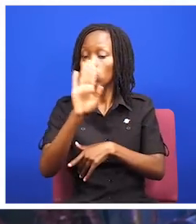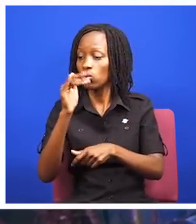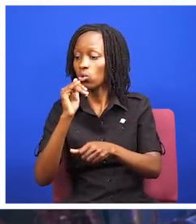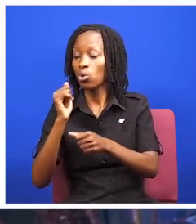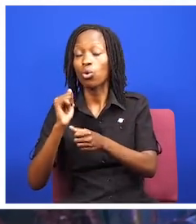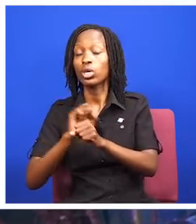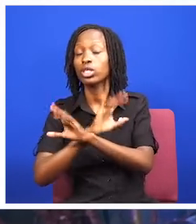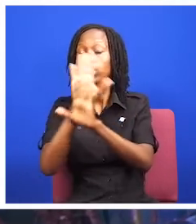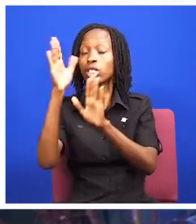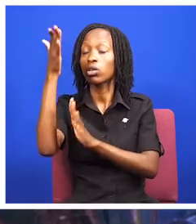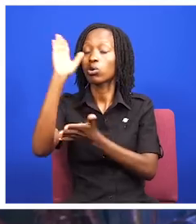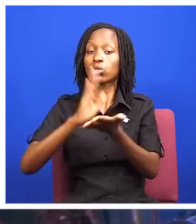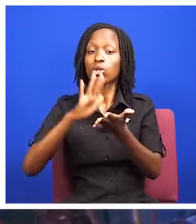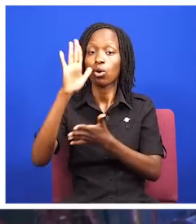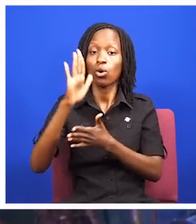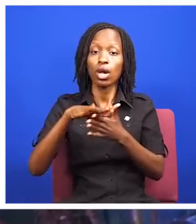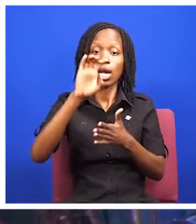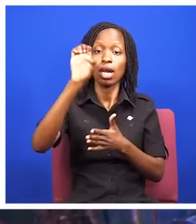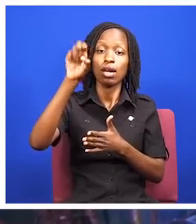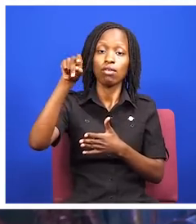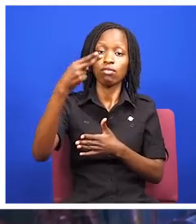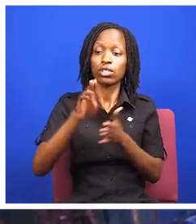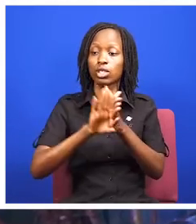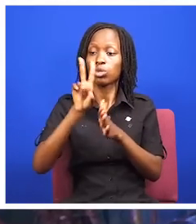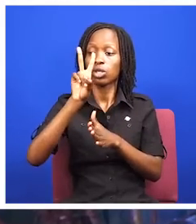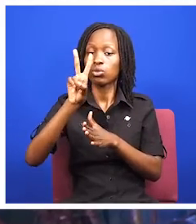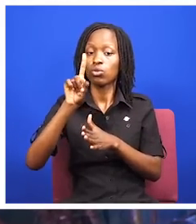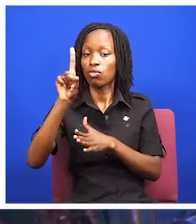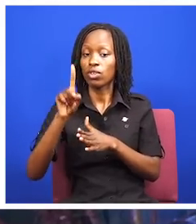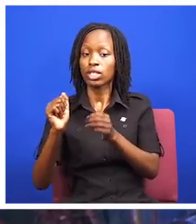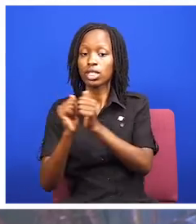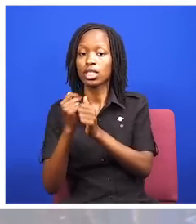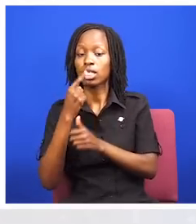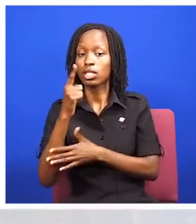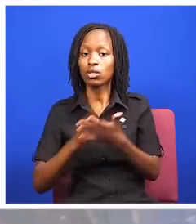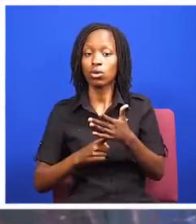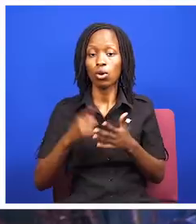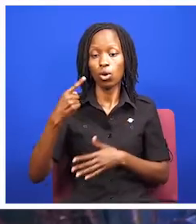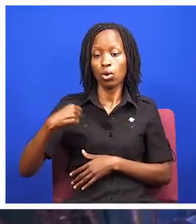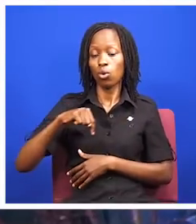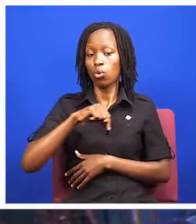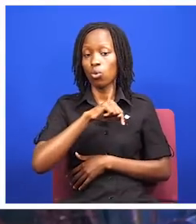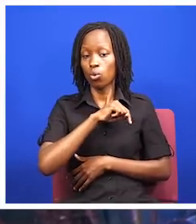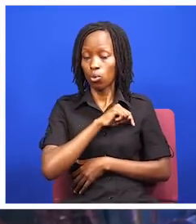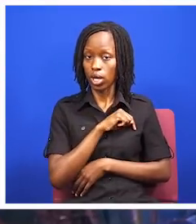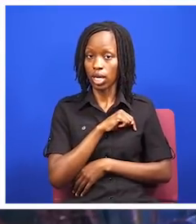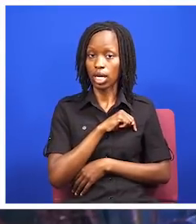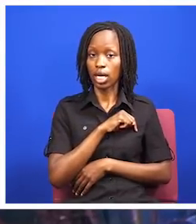God's glory. The Bible tells us in Ephesians chapter 2 and verse 10 that, "For we are